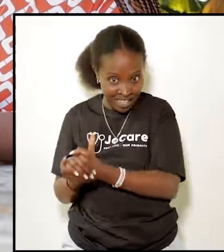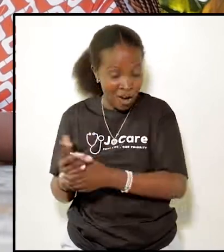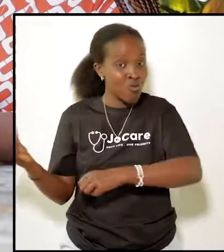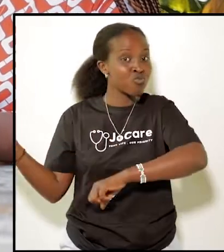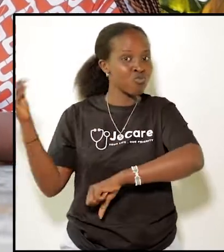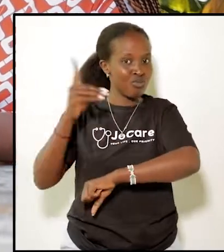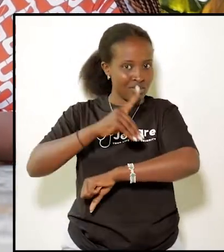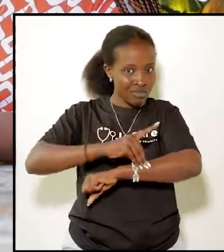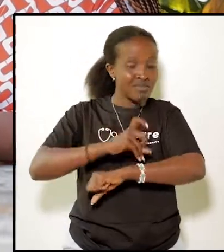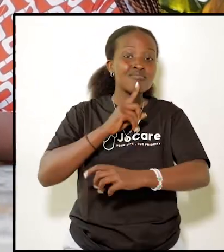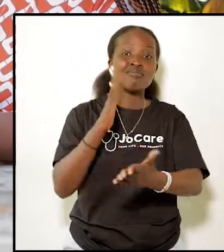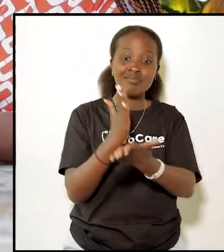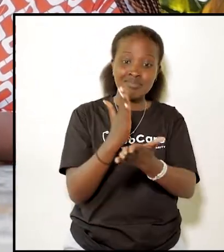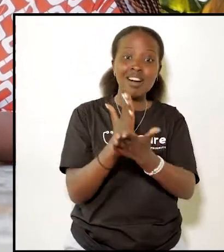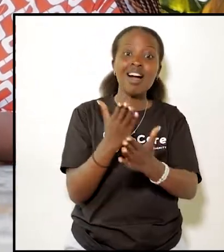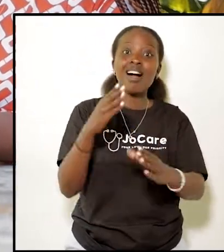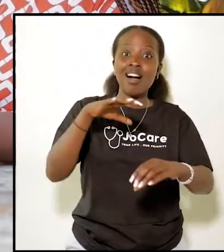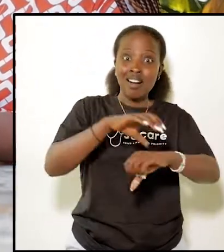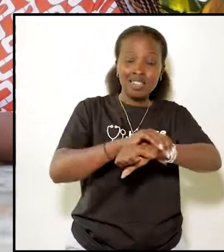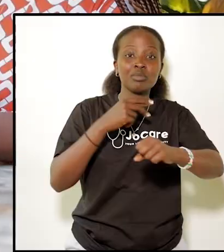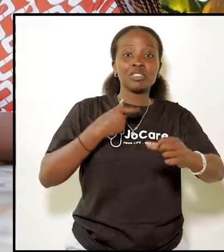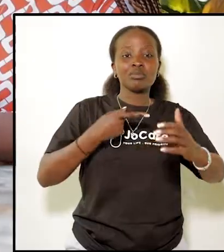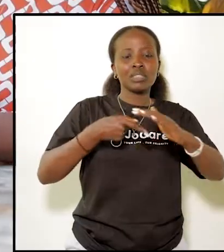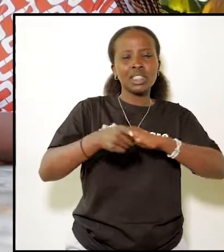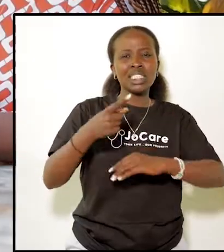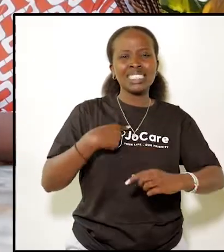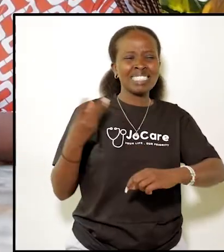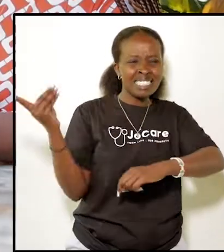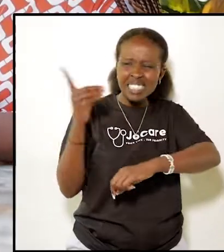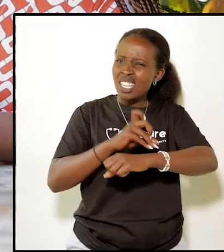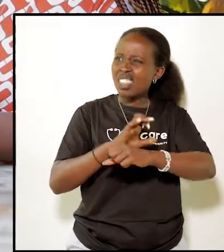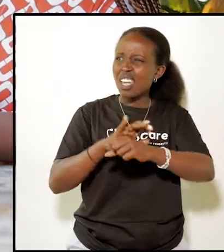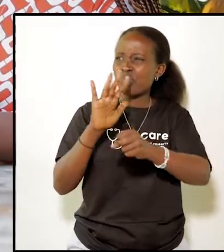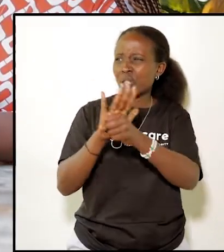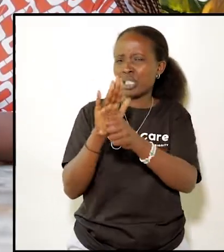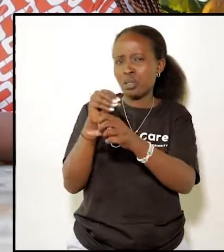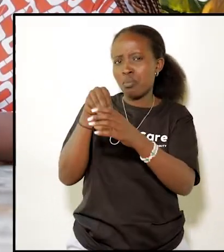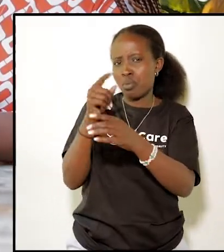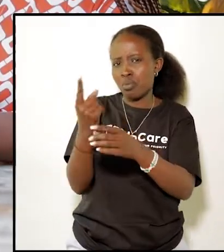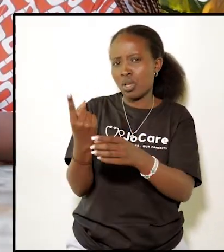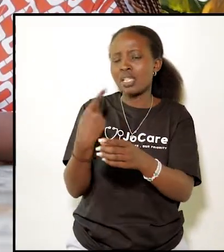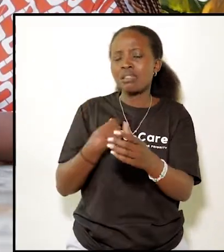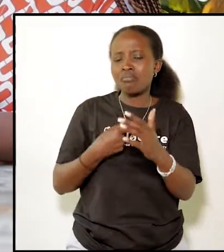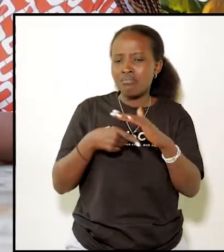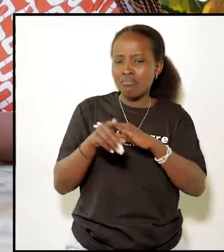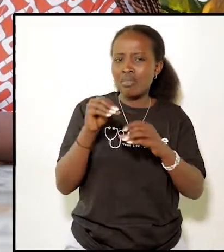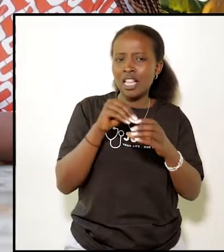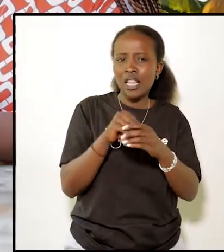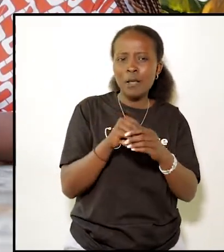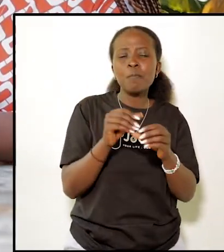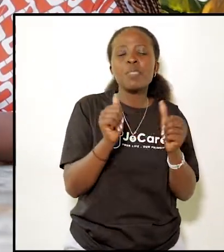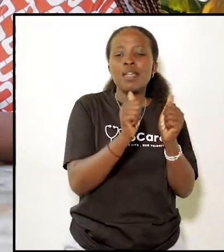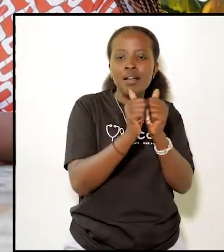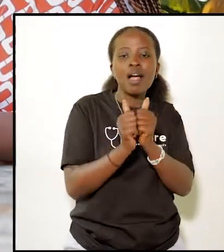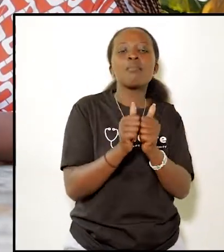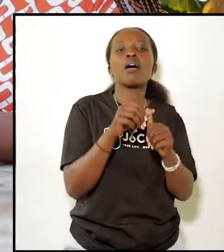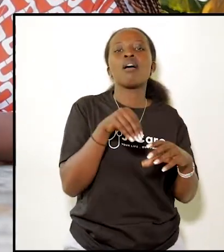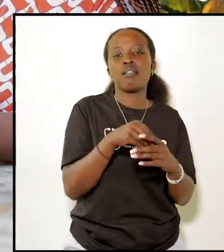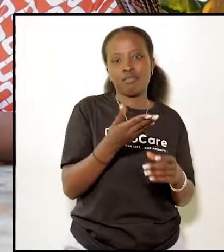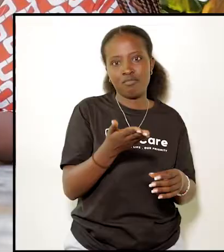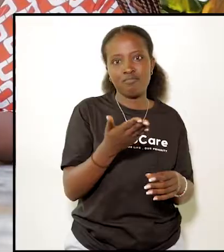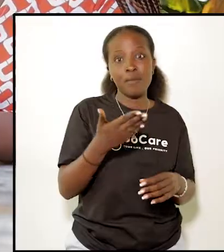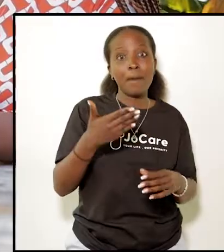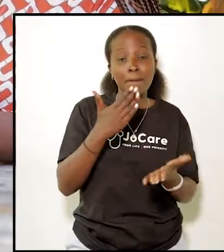a marriage day, most of the guys, they usually take the party within